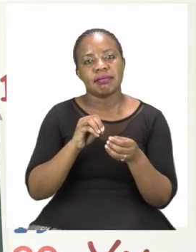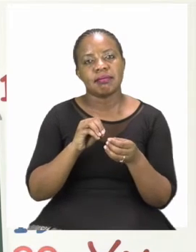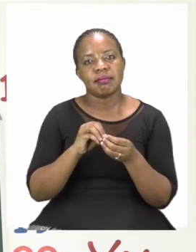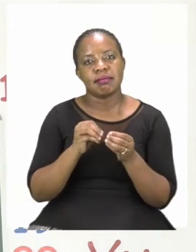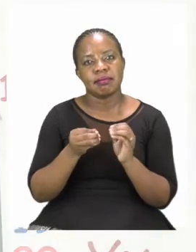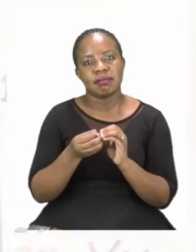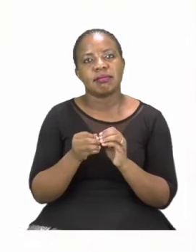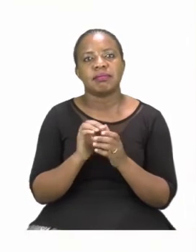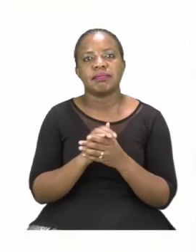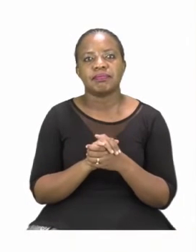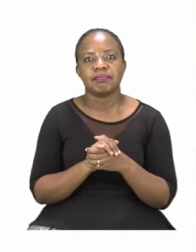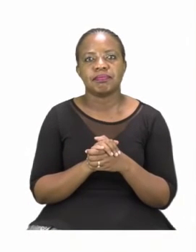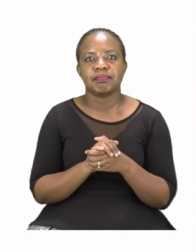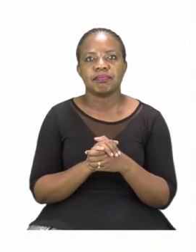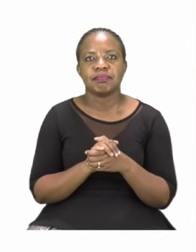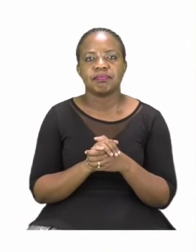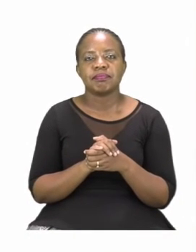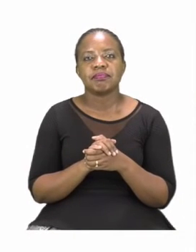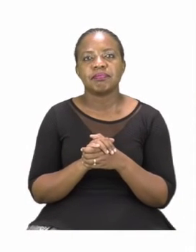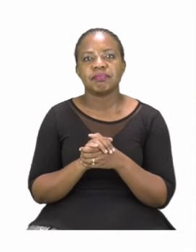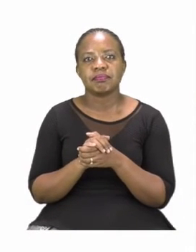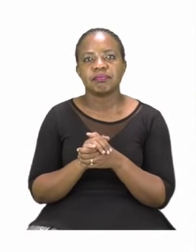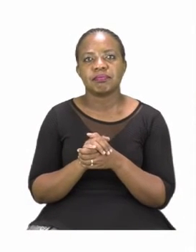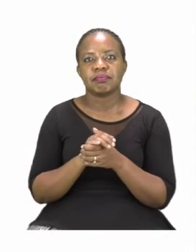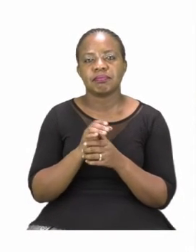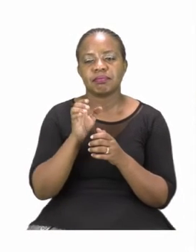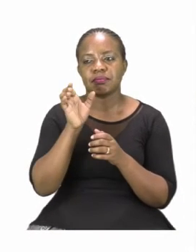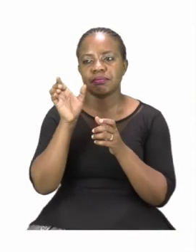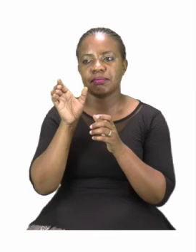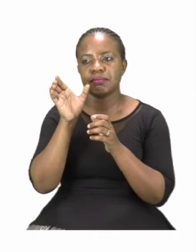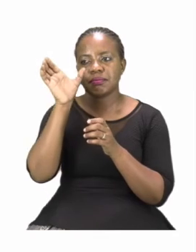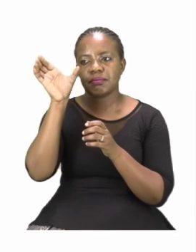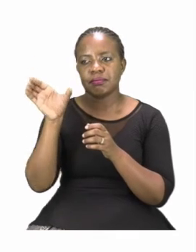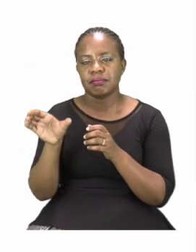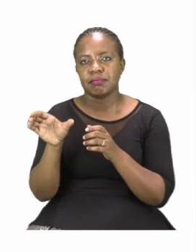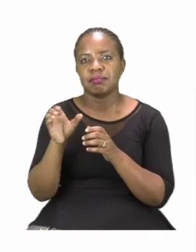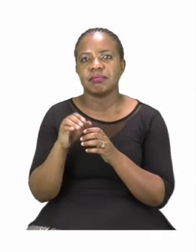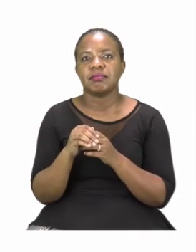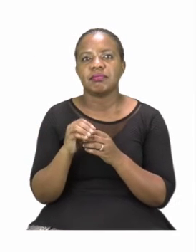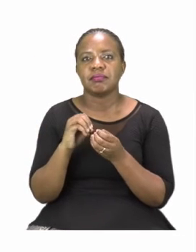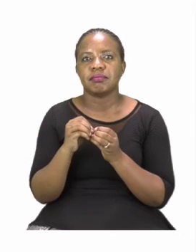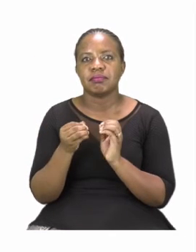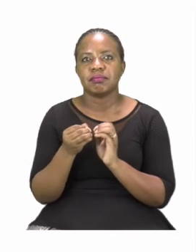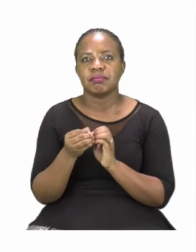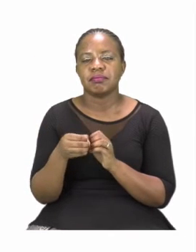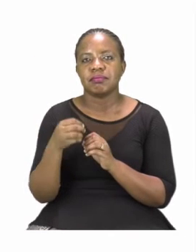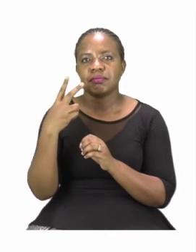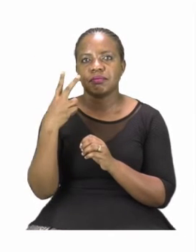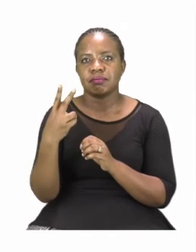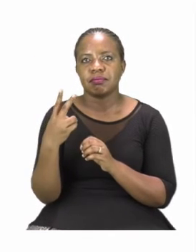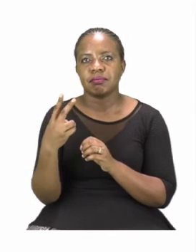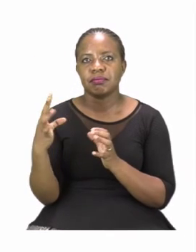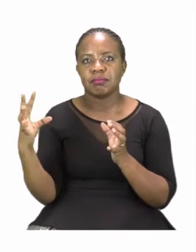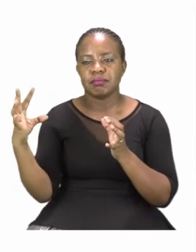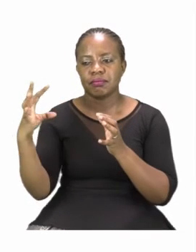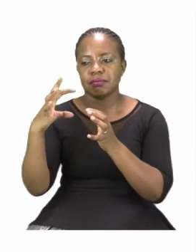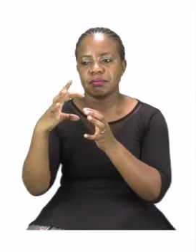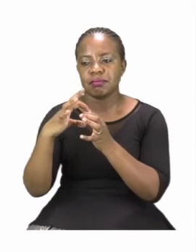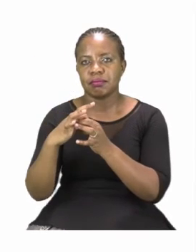The next card I'm going to pick is going to be talking about the